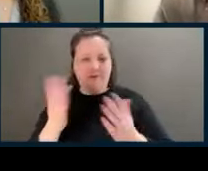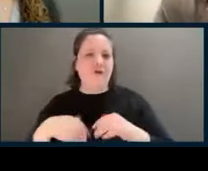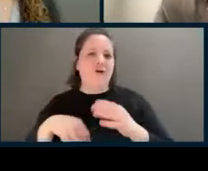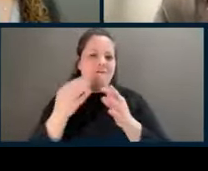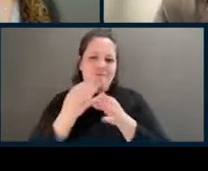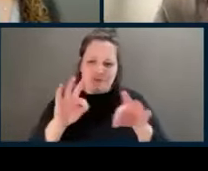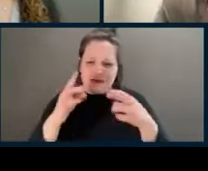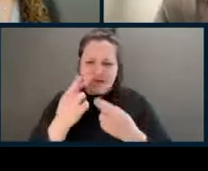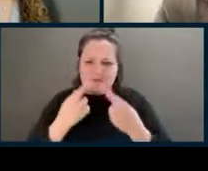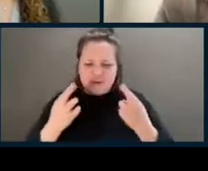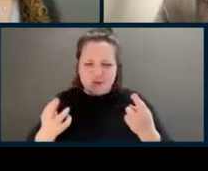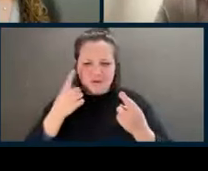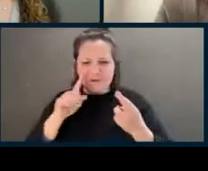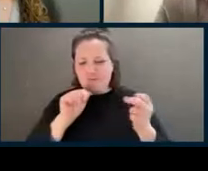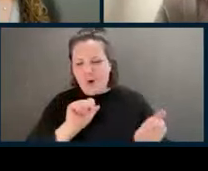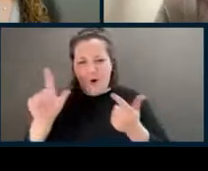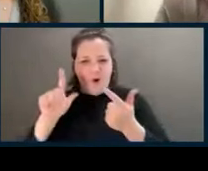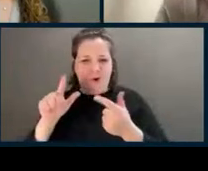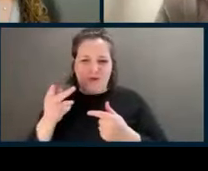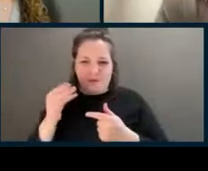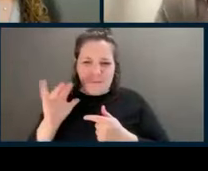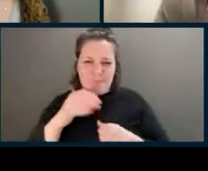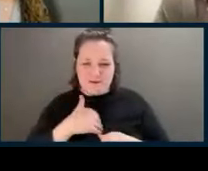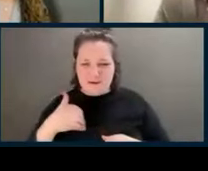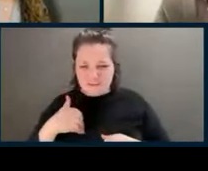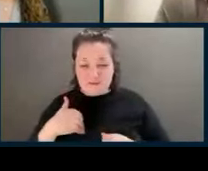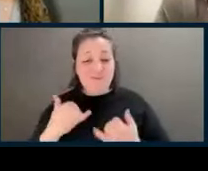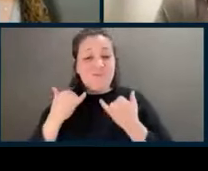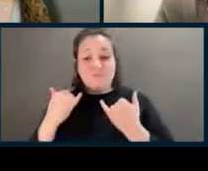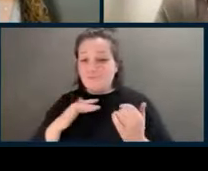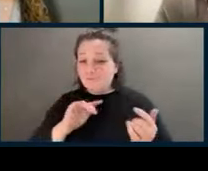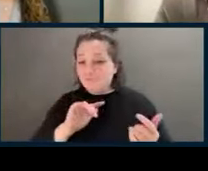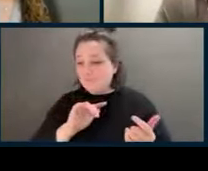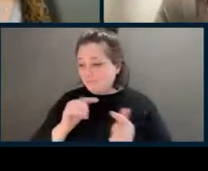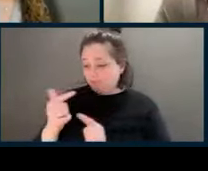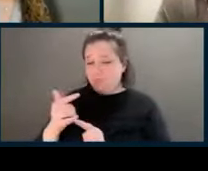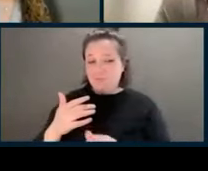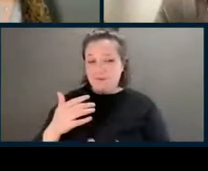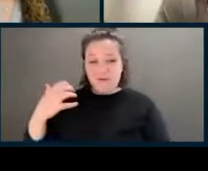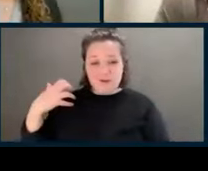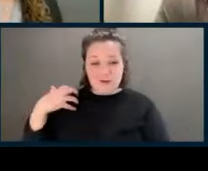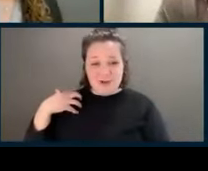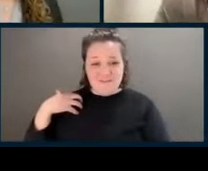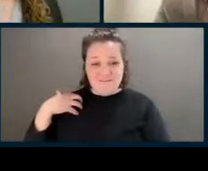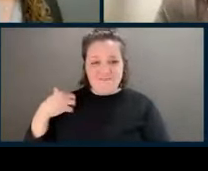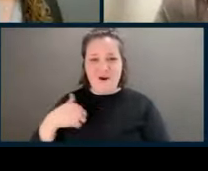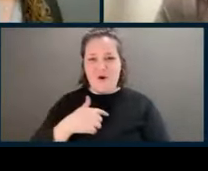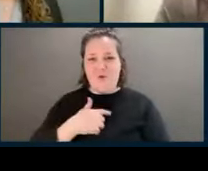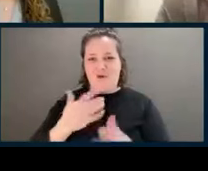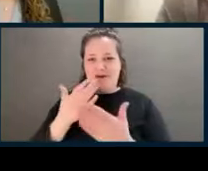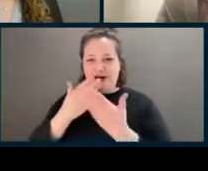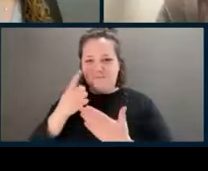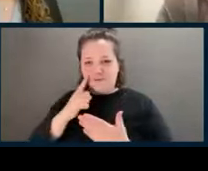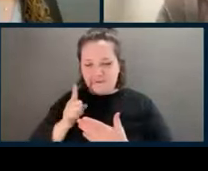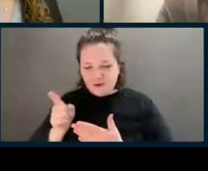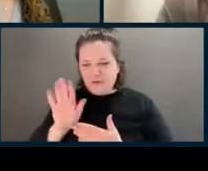going to turn over to my colleague, Chief. We certainly are grateful for you, your several decades experience in law enforcement that you